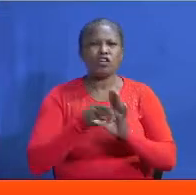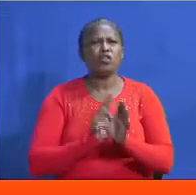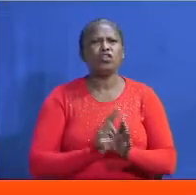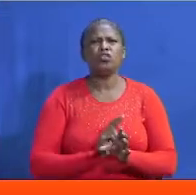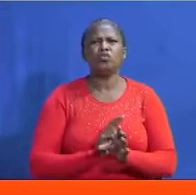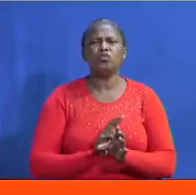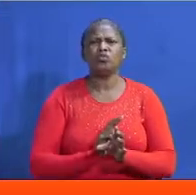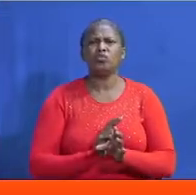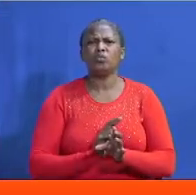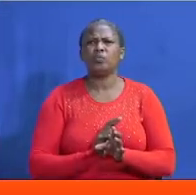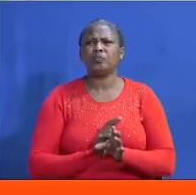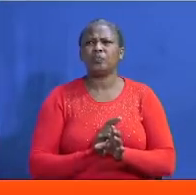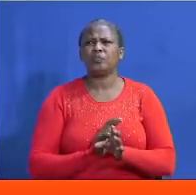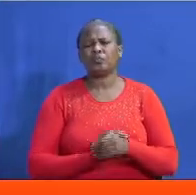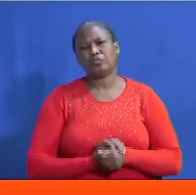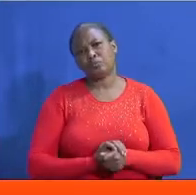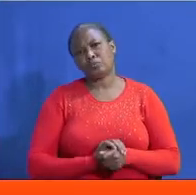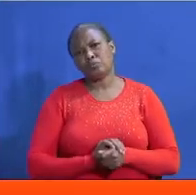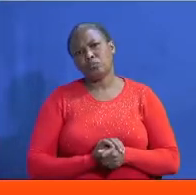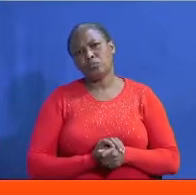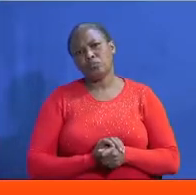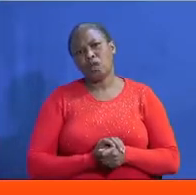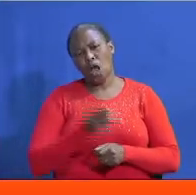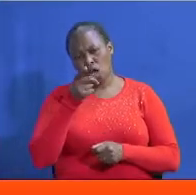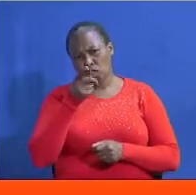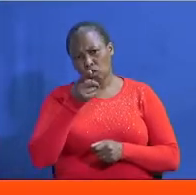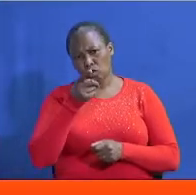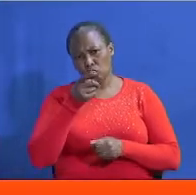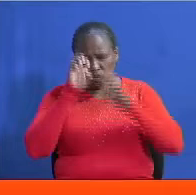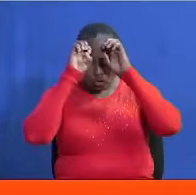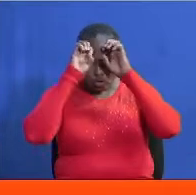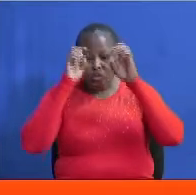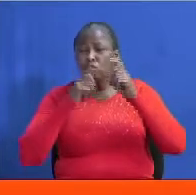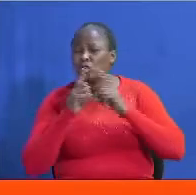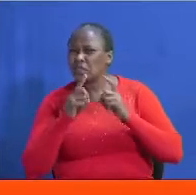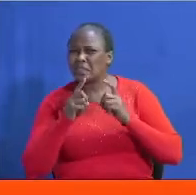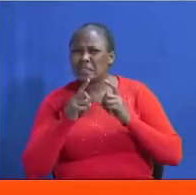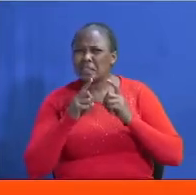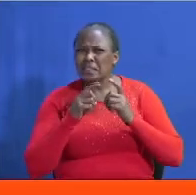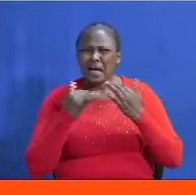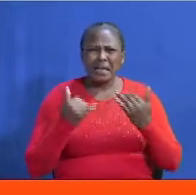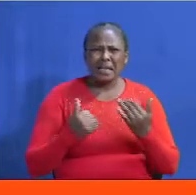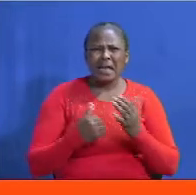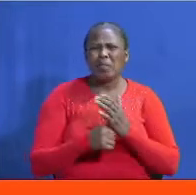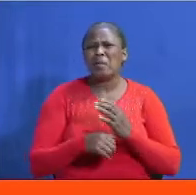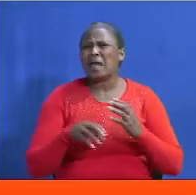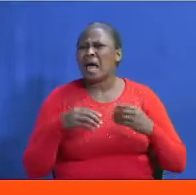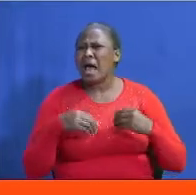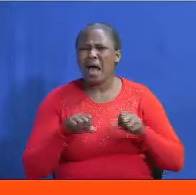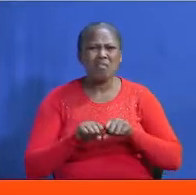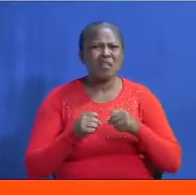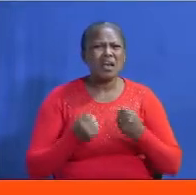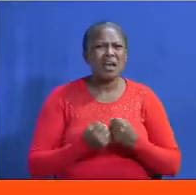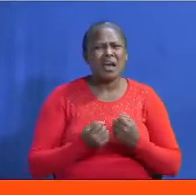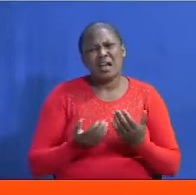Anthony, you've really stated well the current problem that we're having with the system. Now,